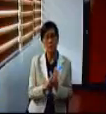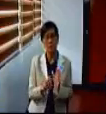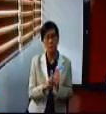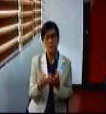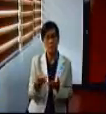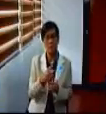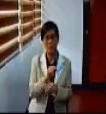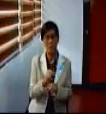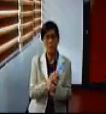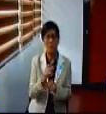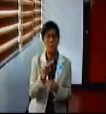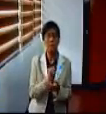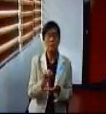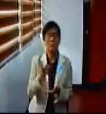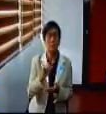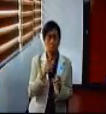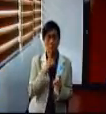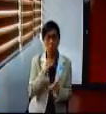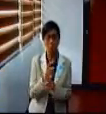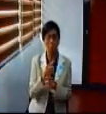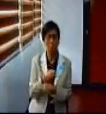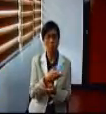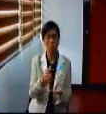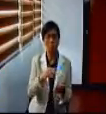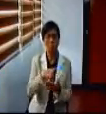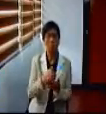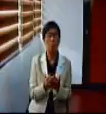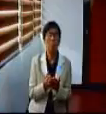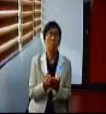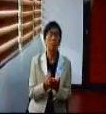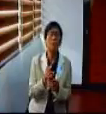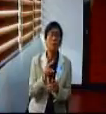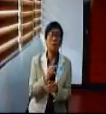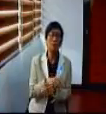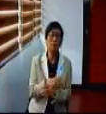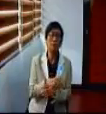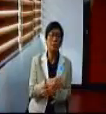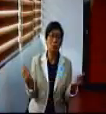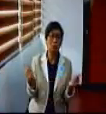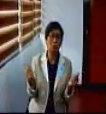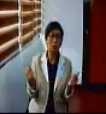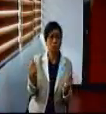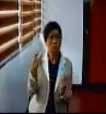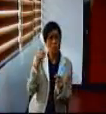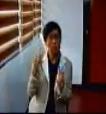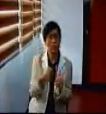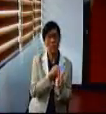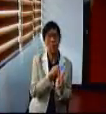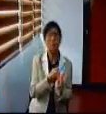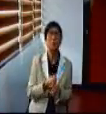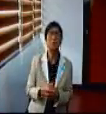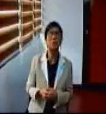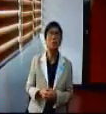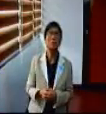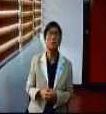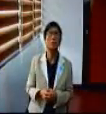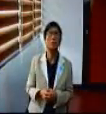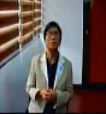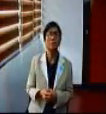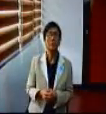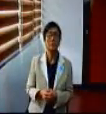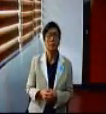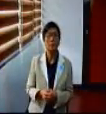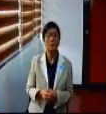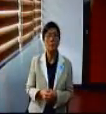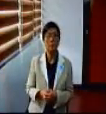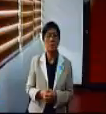institutions have indeed provided some remedy to victims of corporations and their